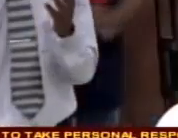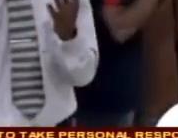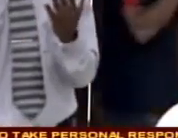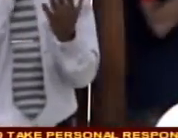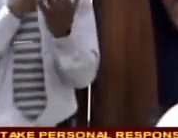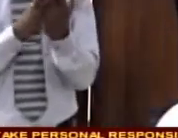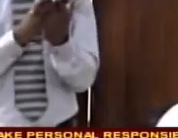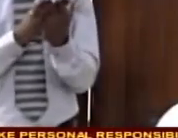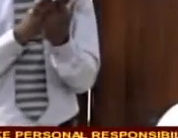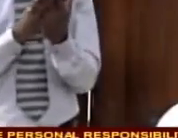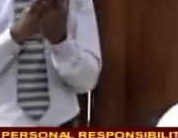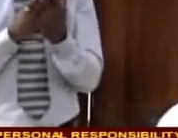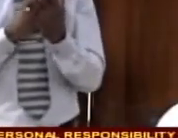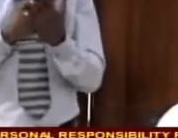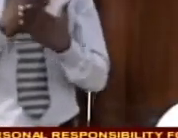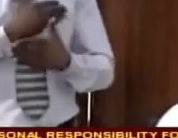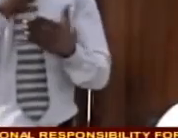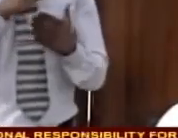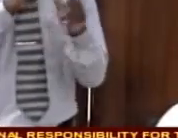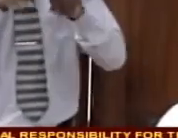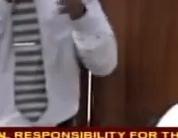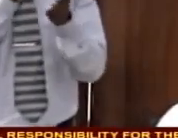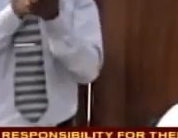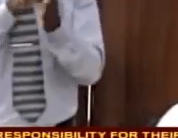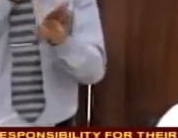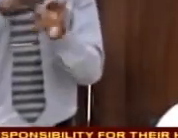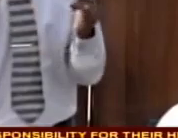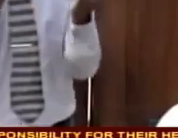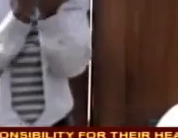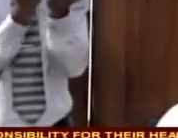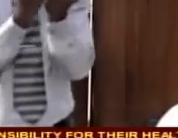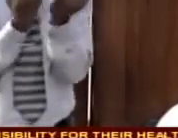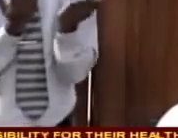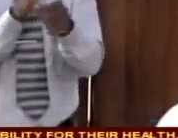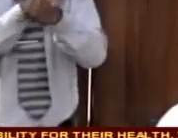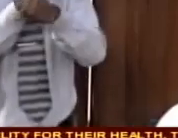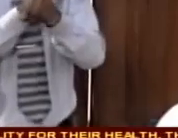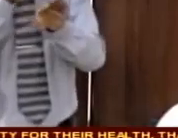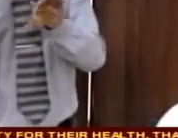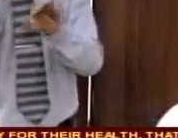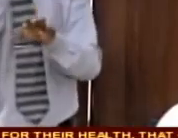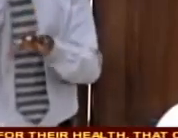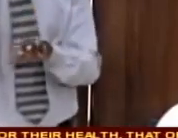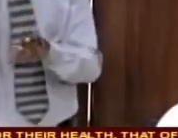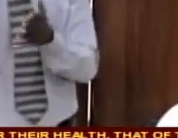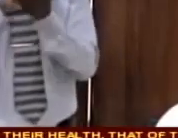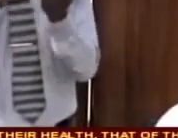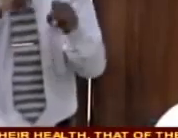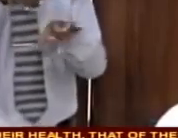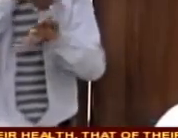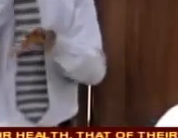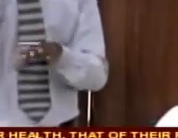those in isolation centers. The videos that we make reference to yesterday that happened in Gombe, it was alleged that it was a case of